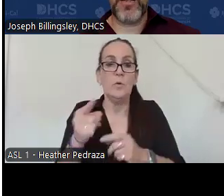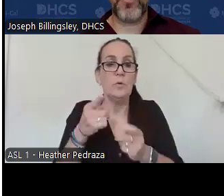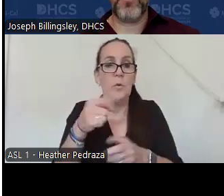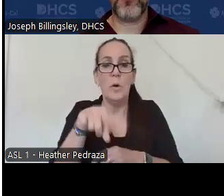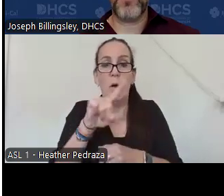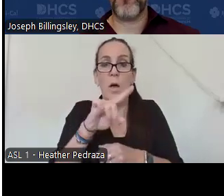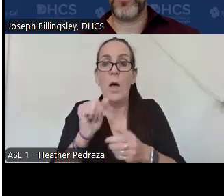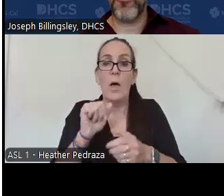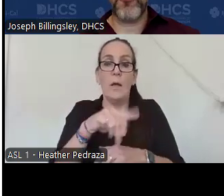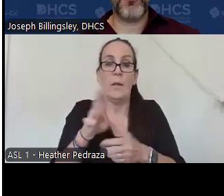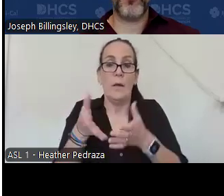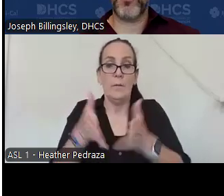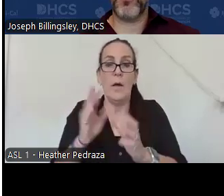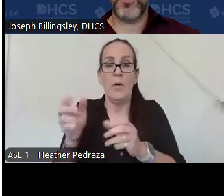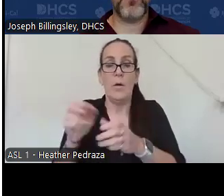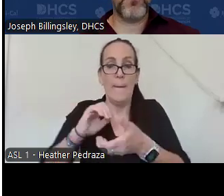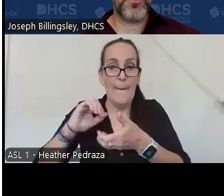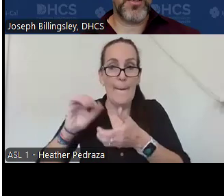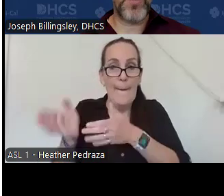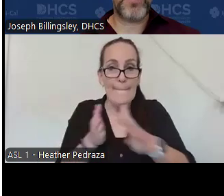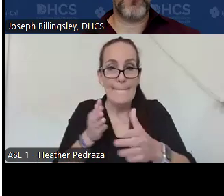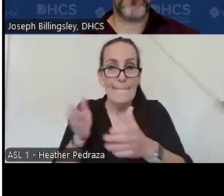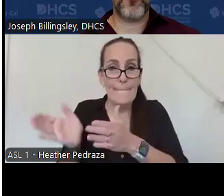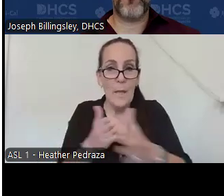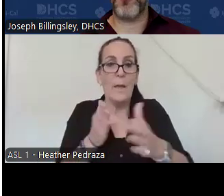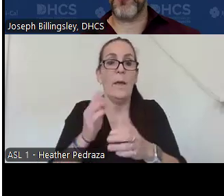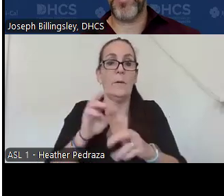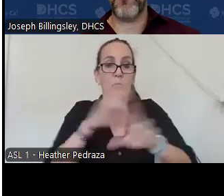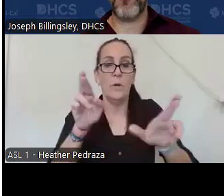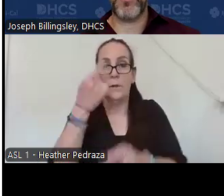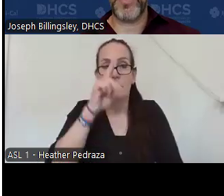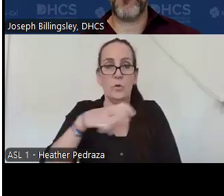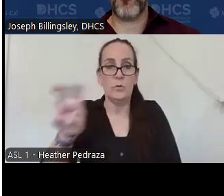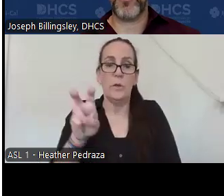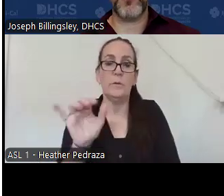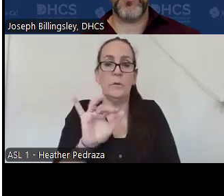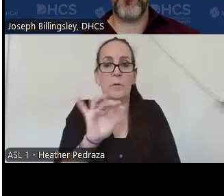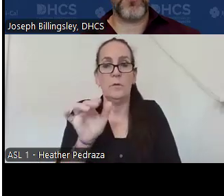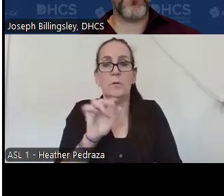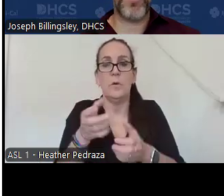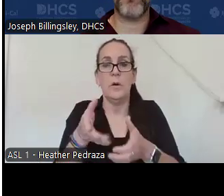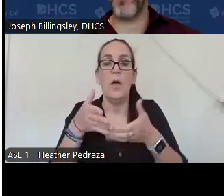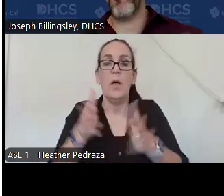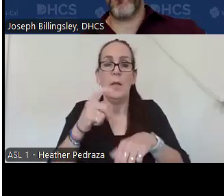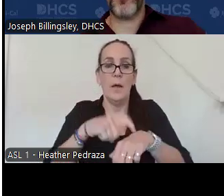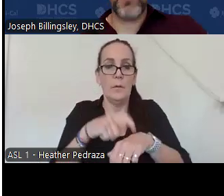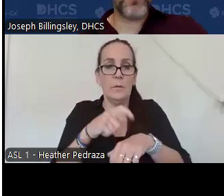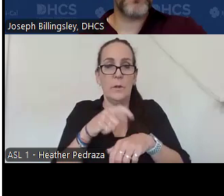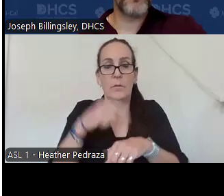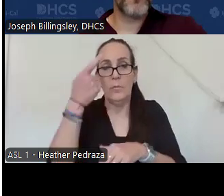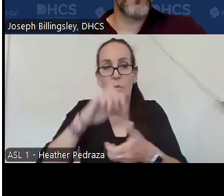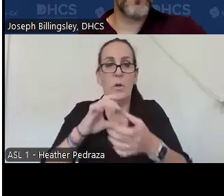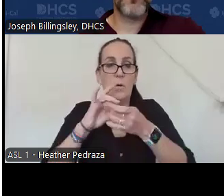that allows ample time for relationship building, contracting with small HCBS providers, and data sharing between providers and managed care